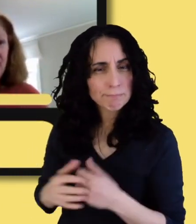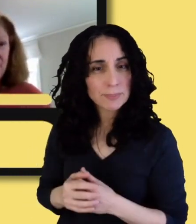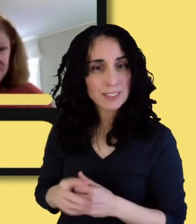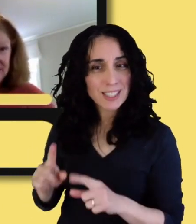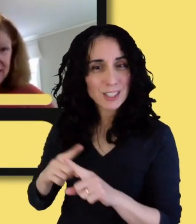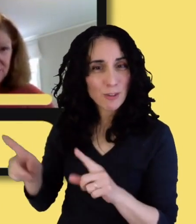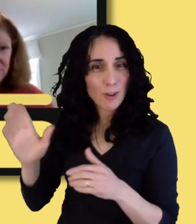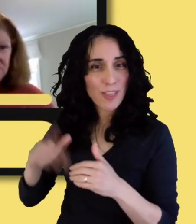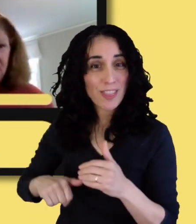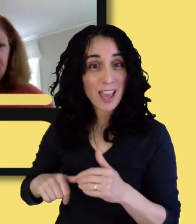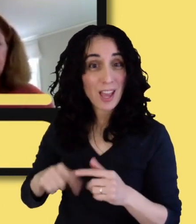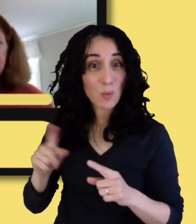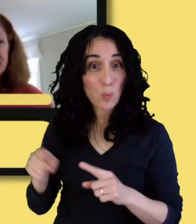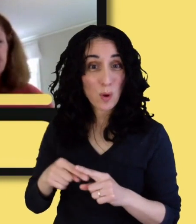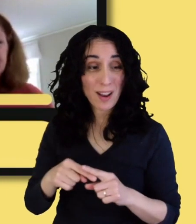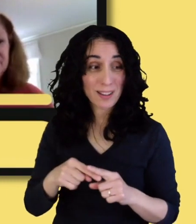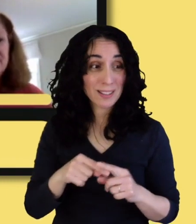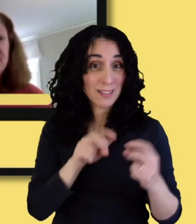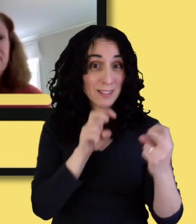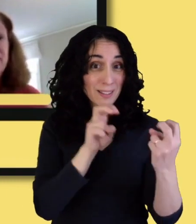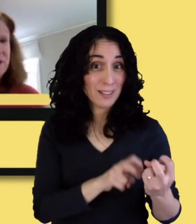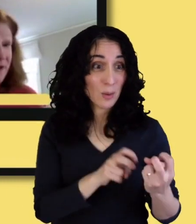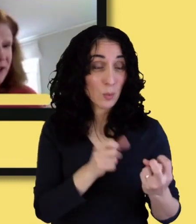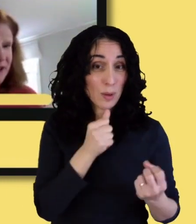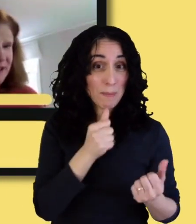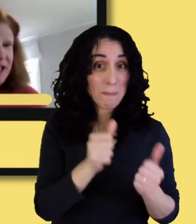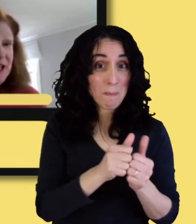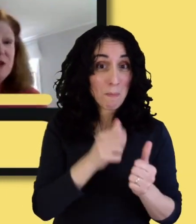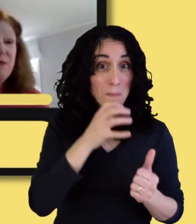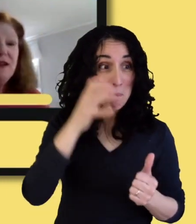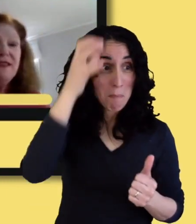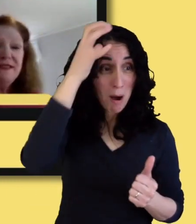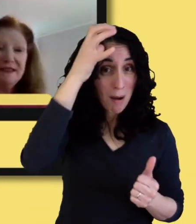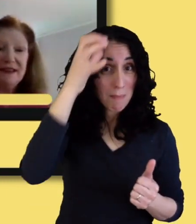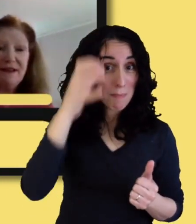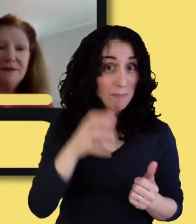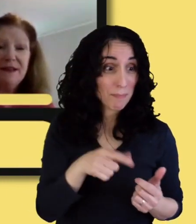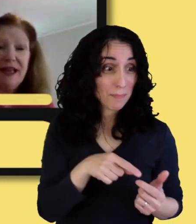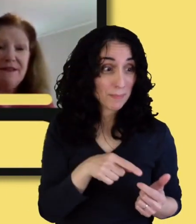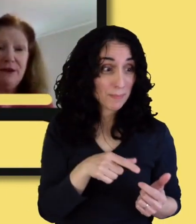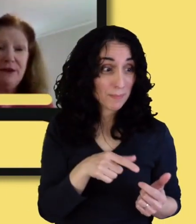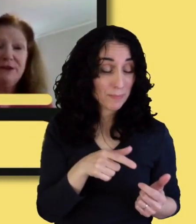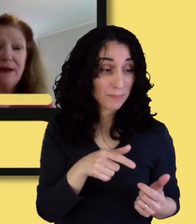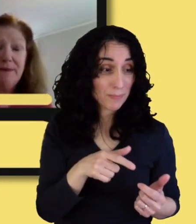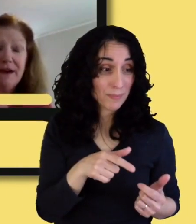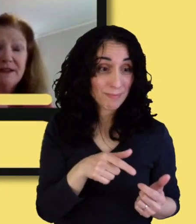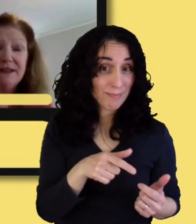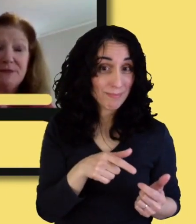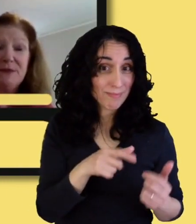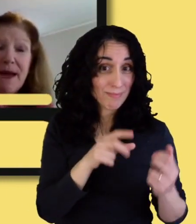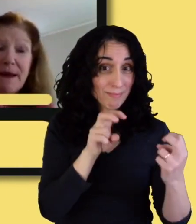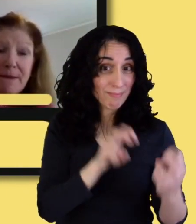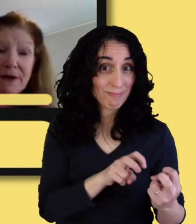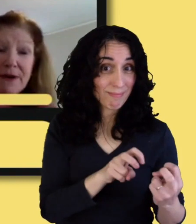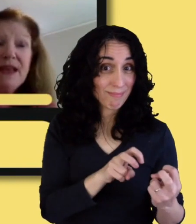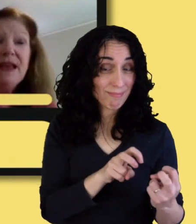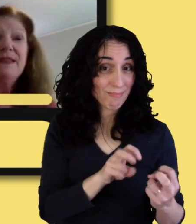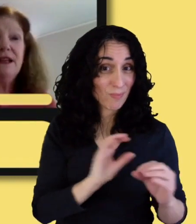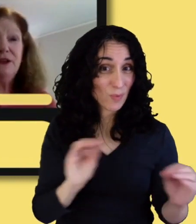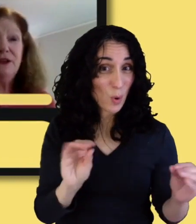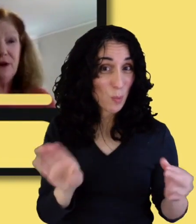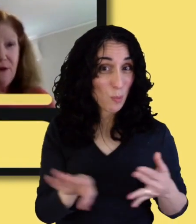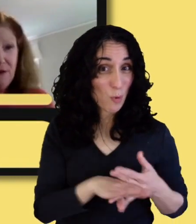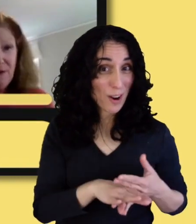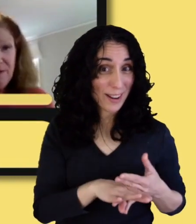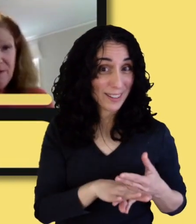sitting and sitting next to you and there is that mental break. So one of the things that I really have encouraged my parents is remember